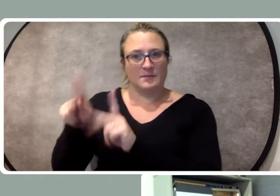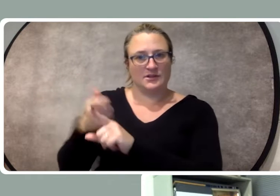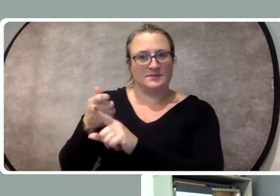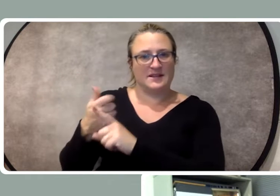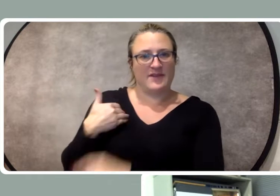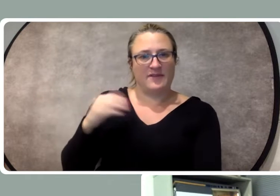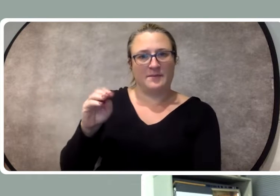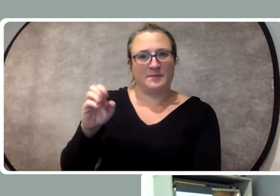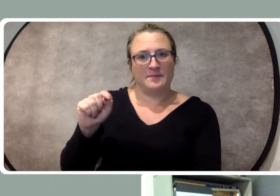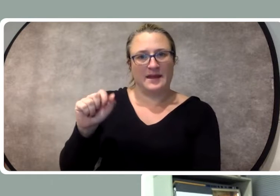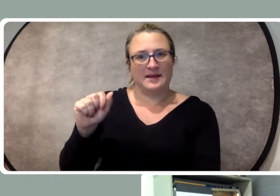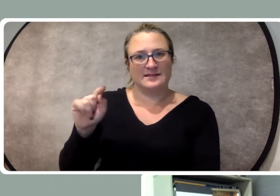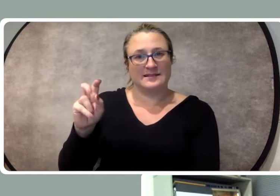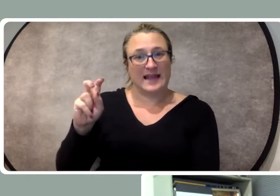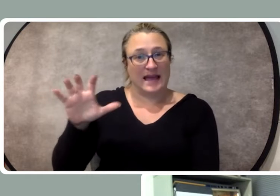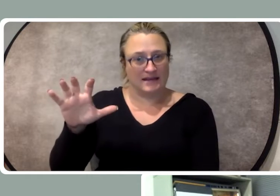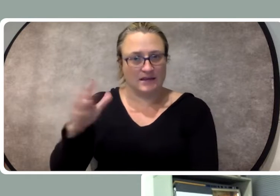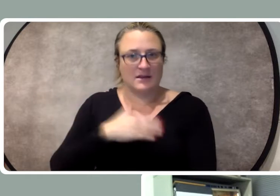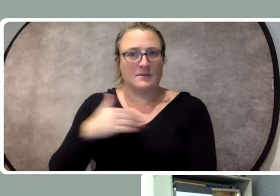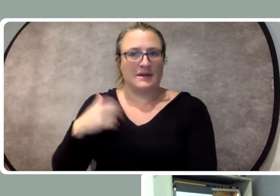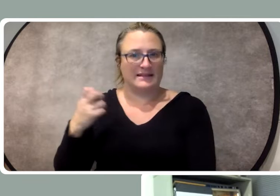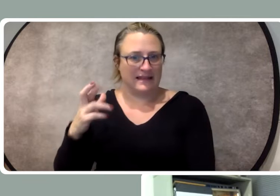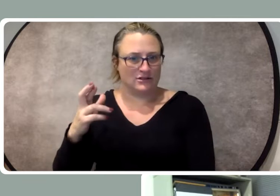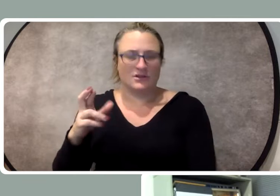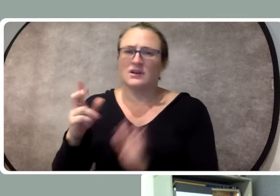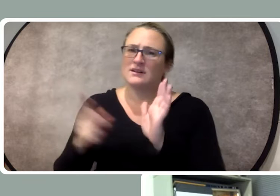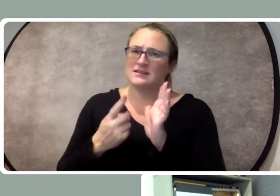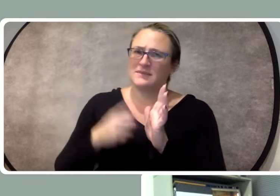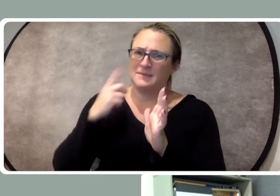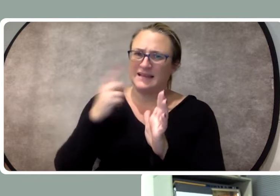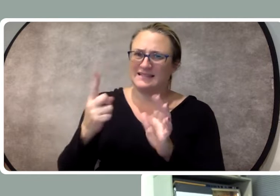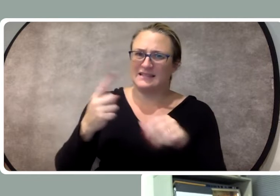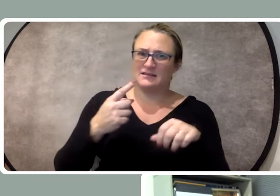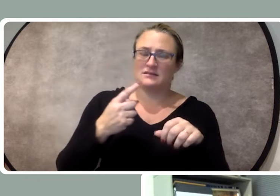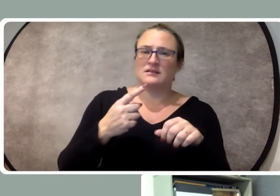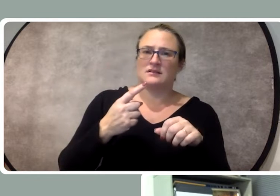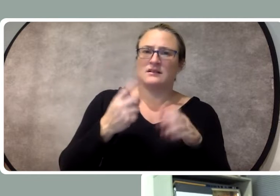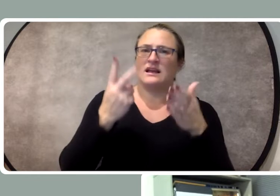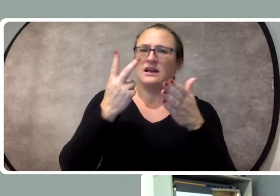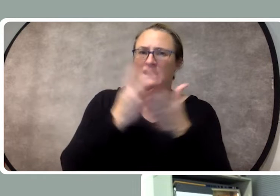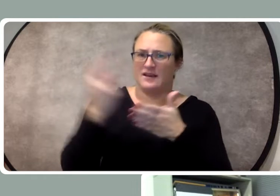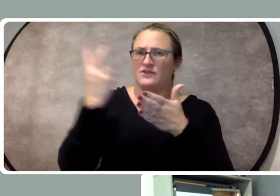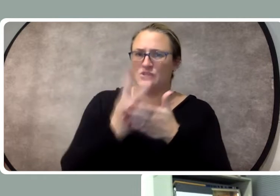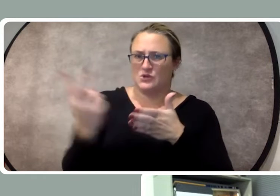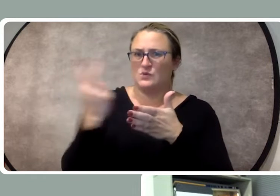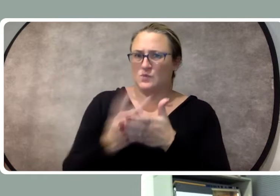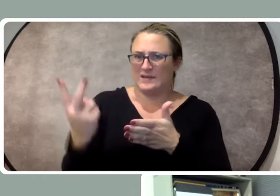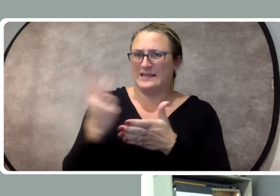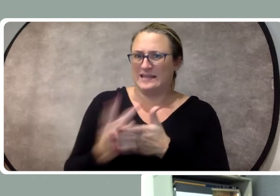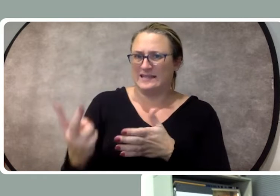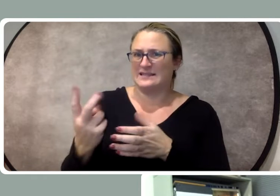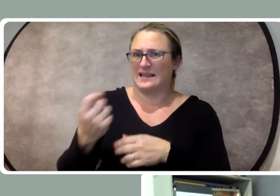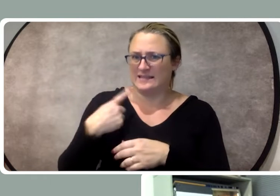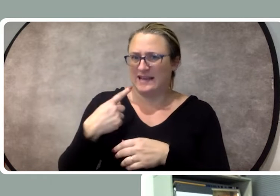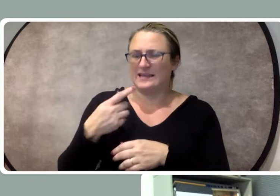I've read of some people getting Trodelvy on a schedule of 1 week on and 1 week off to lessen side effects, which is different